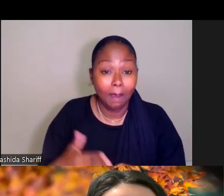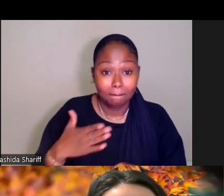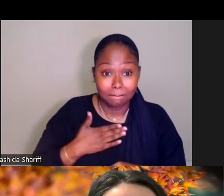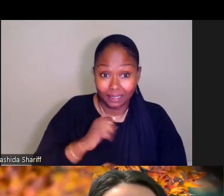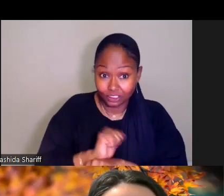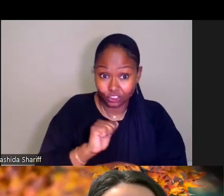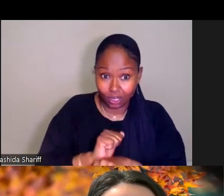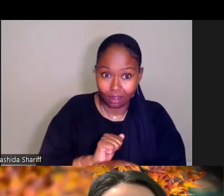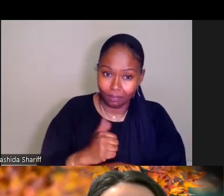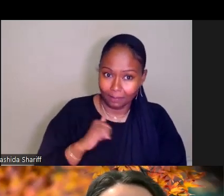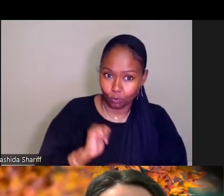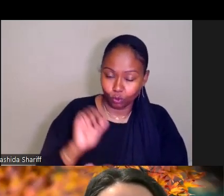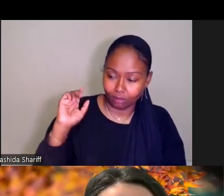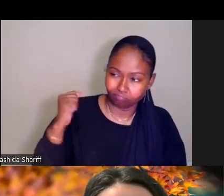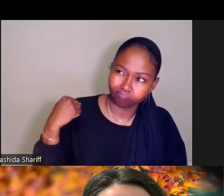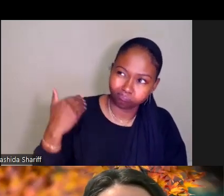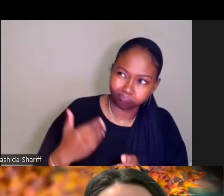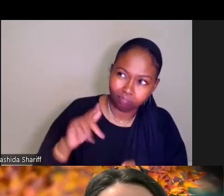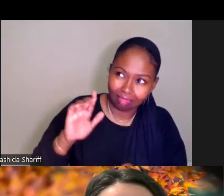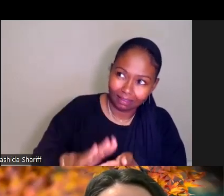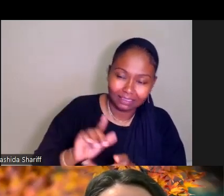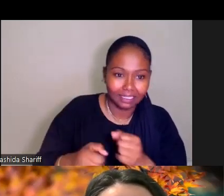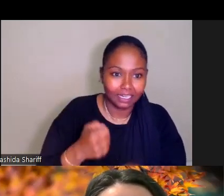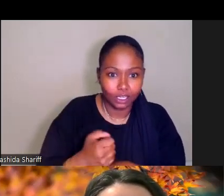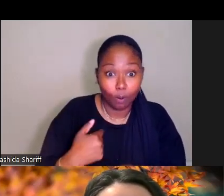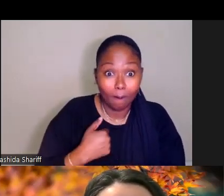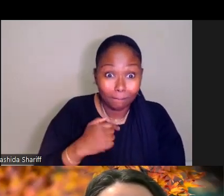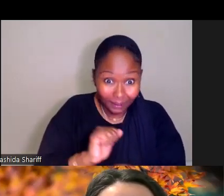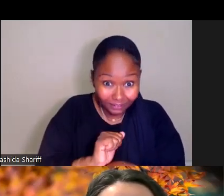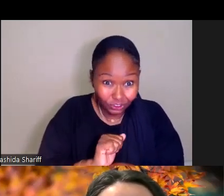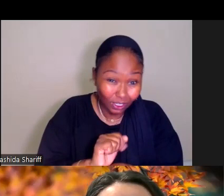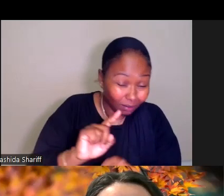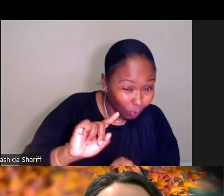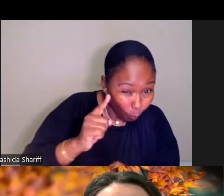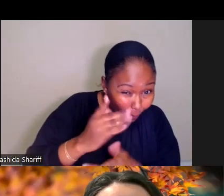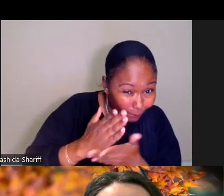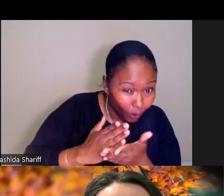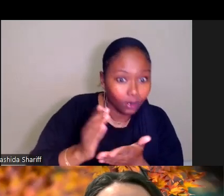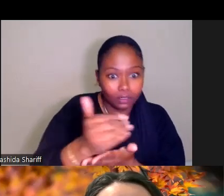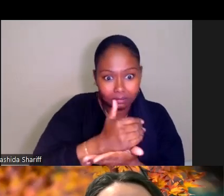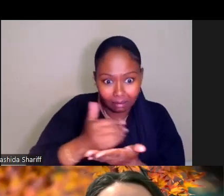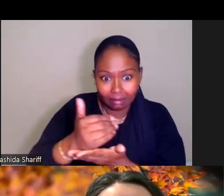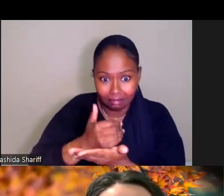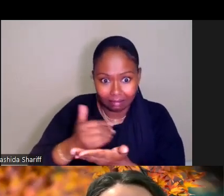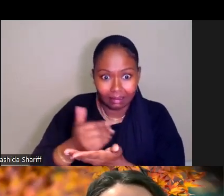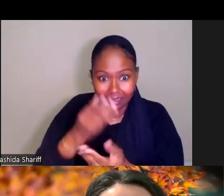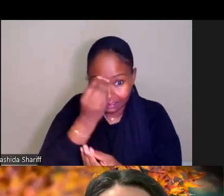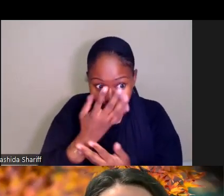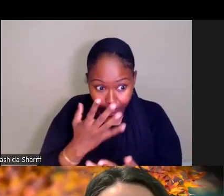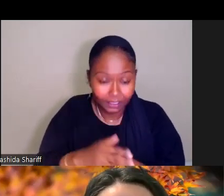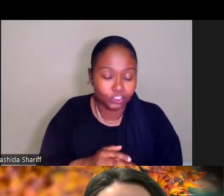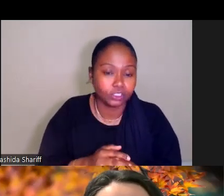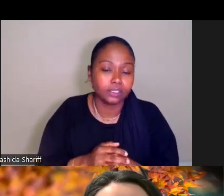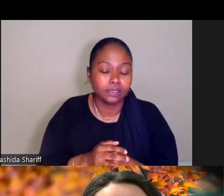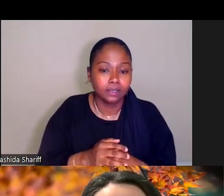one of my primary goals is to collect information about probate conservatorship. And I've been doing this through administering what